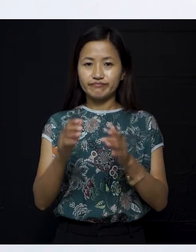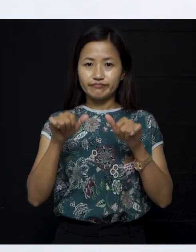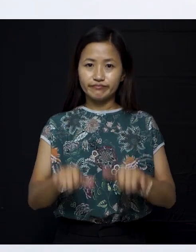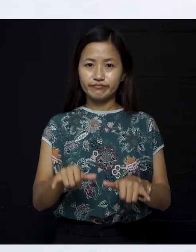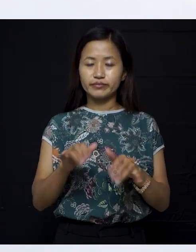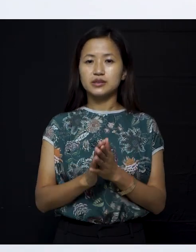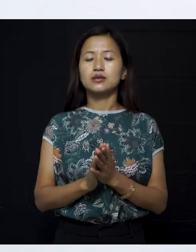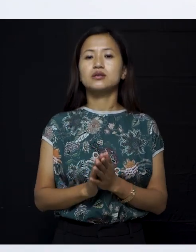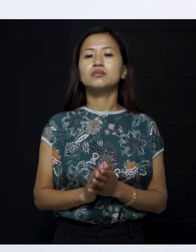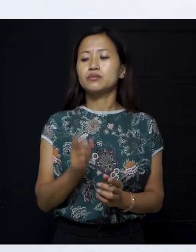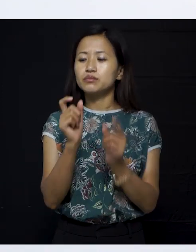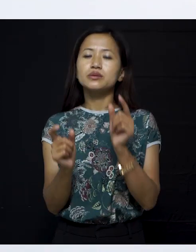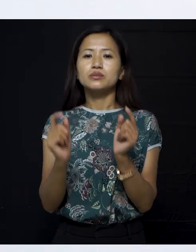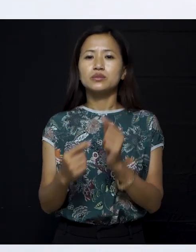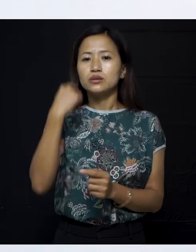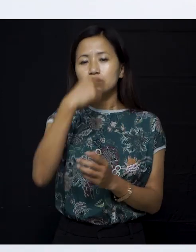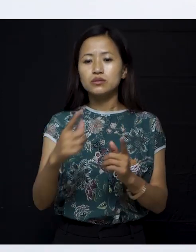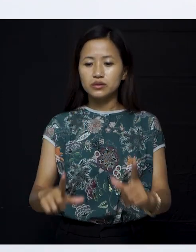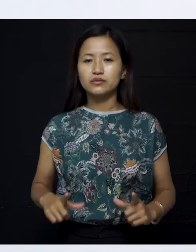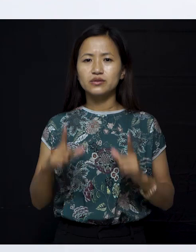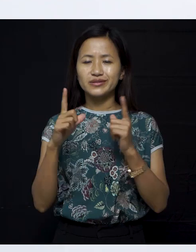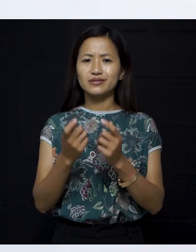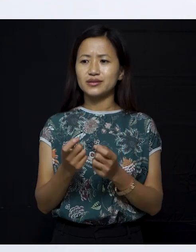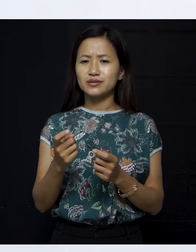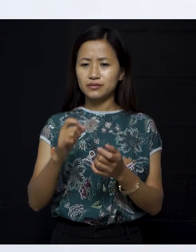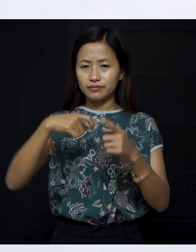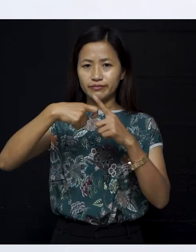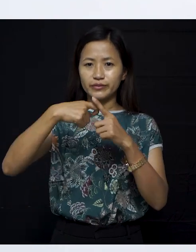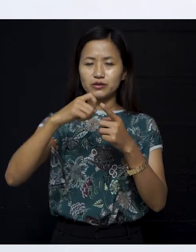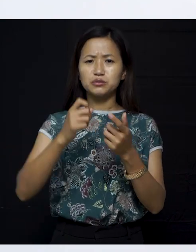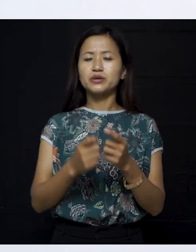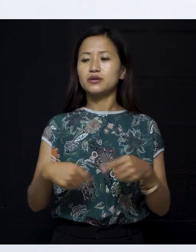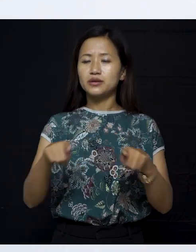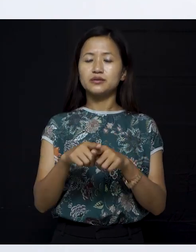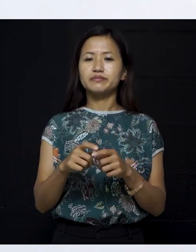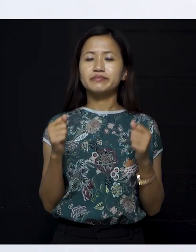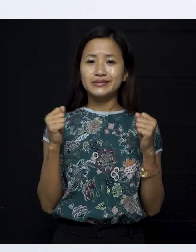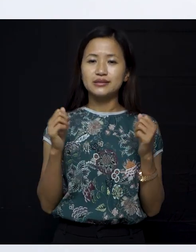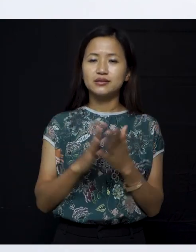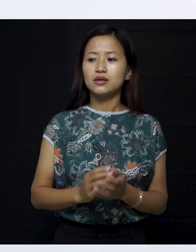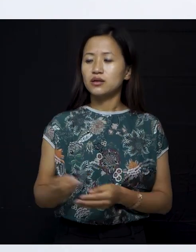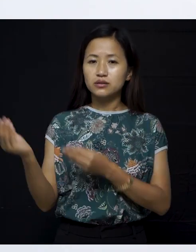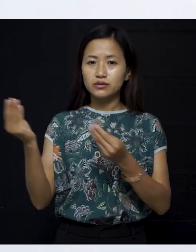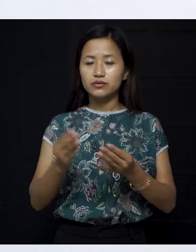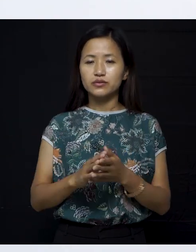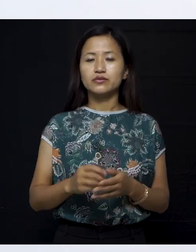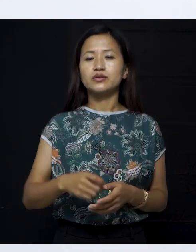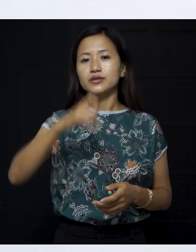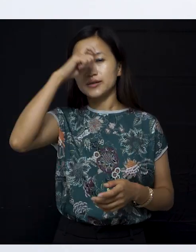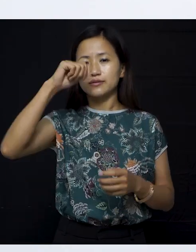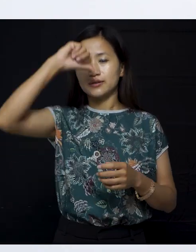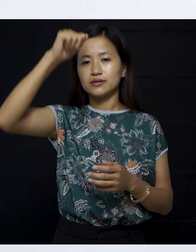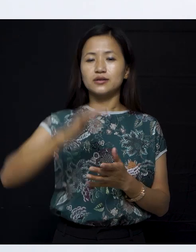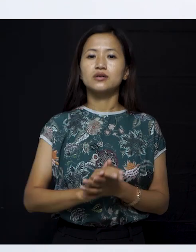Like for example, the people who were living in Kashmir, they came to India. because they favored India. Then those people who were